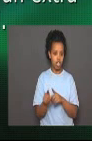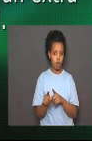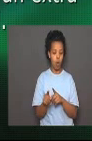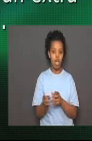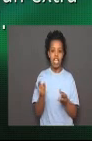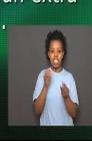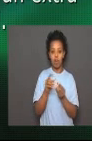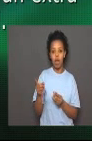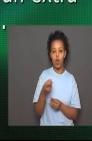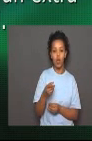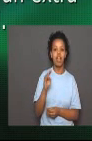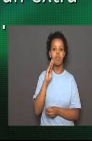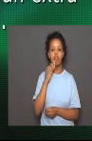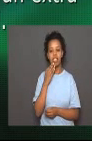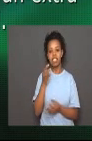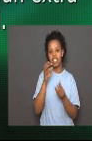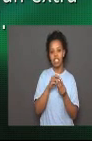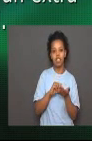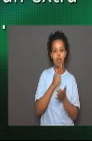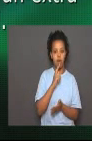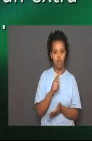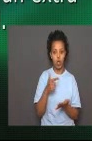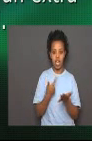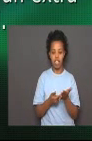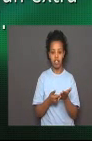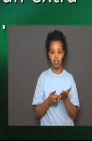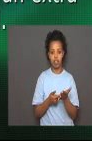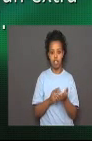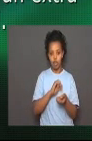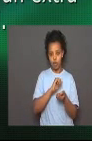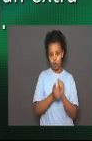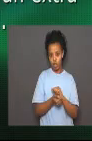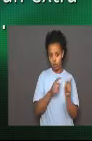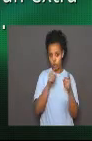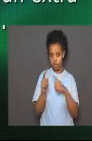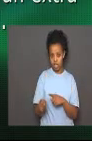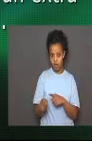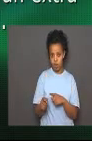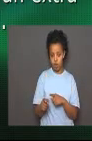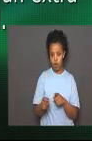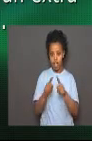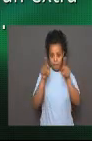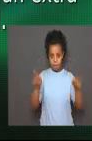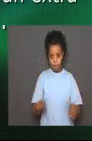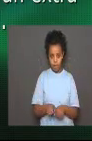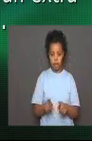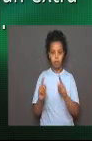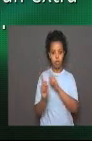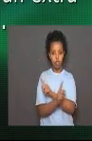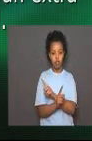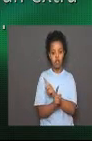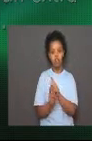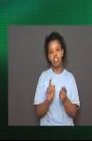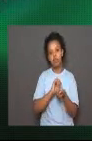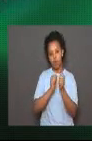extra base is added. These mutations are known as frameshift mutations.